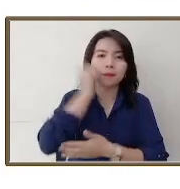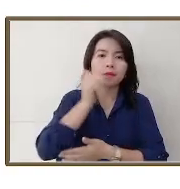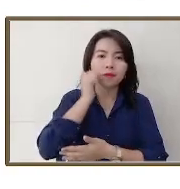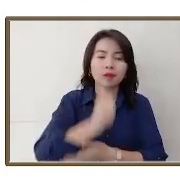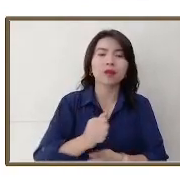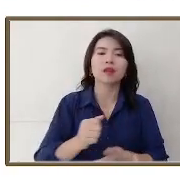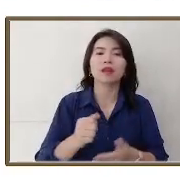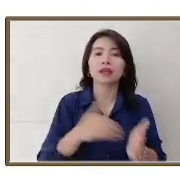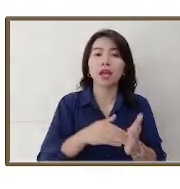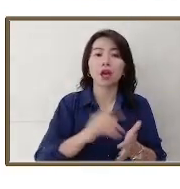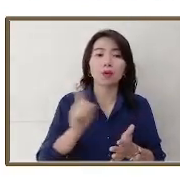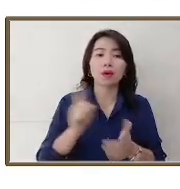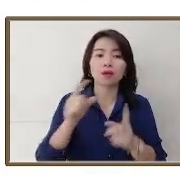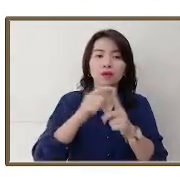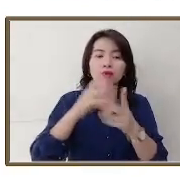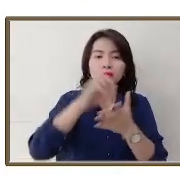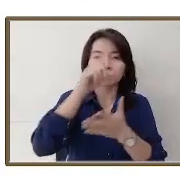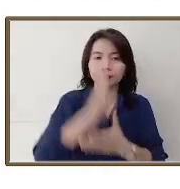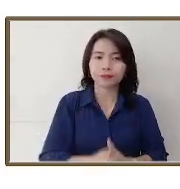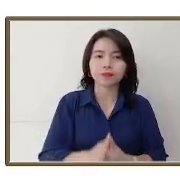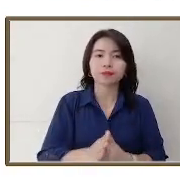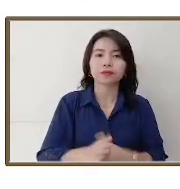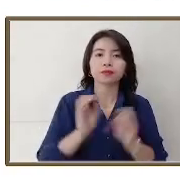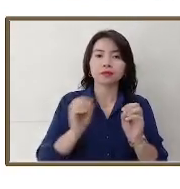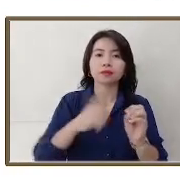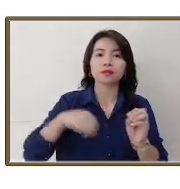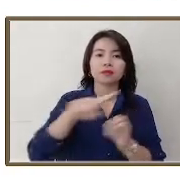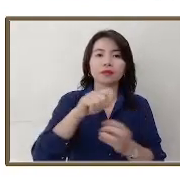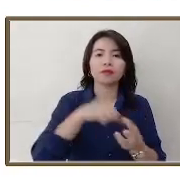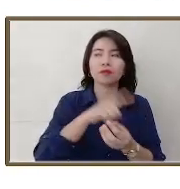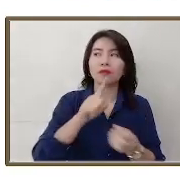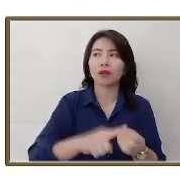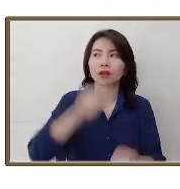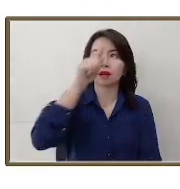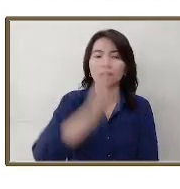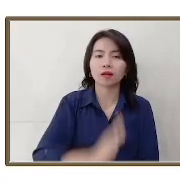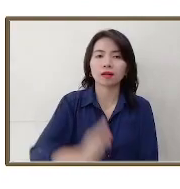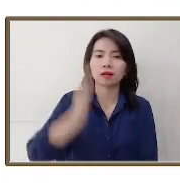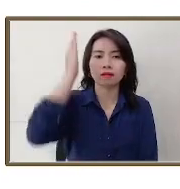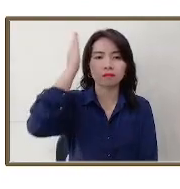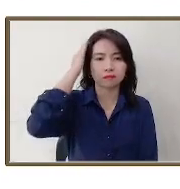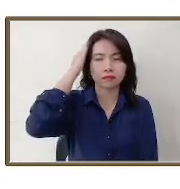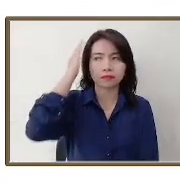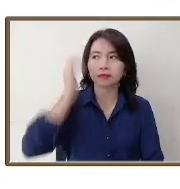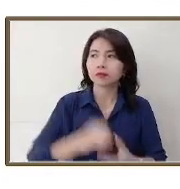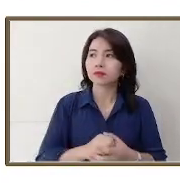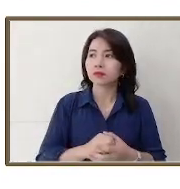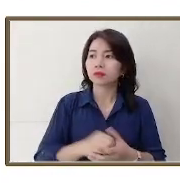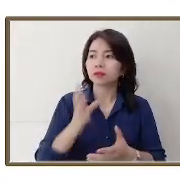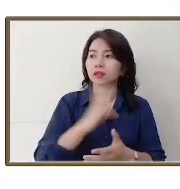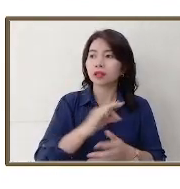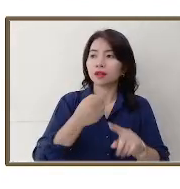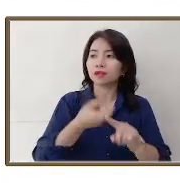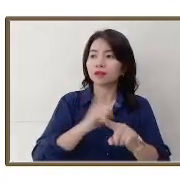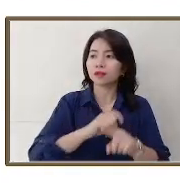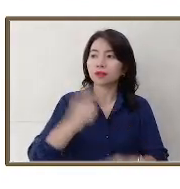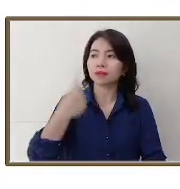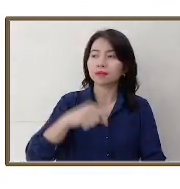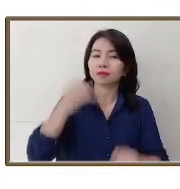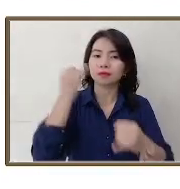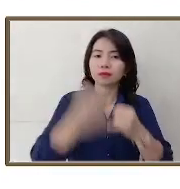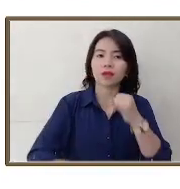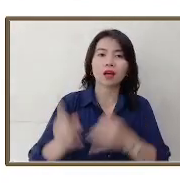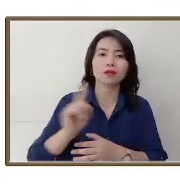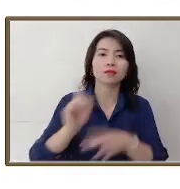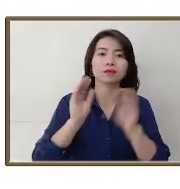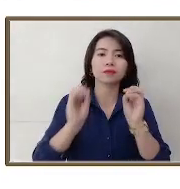Word of God is giving about regarding God's knowledge. It is very important, mga kapatid. And from the last na tinuro sa